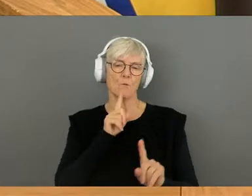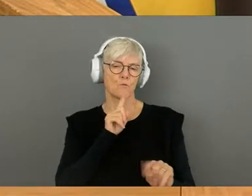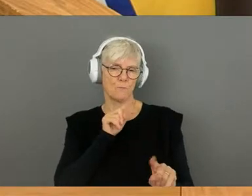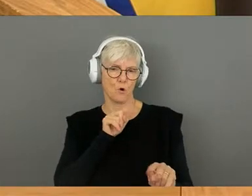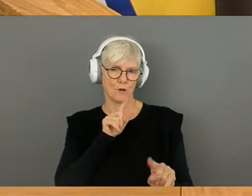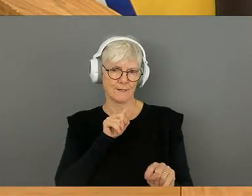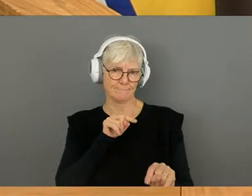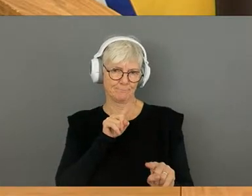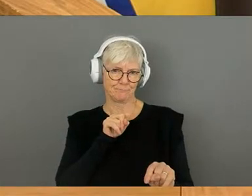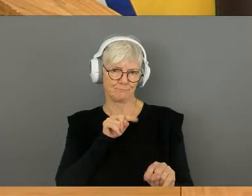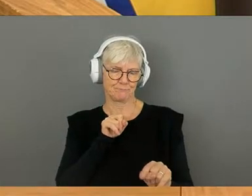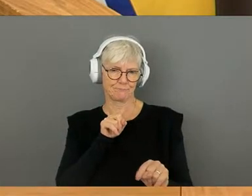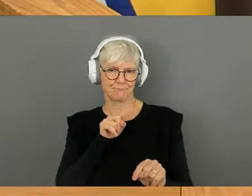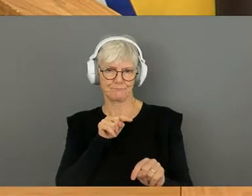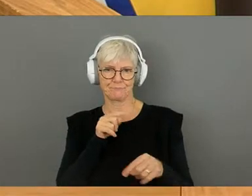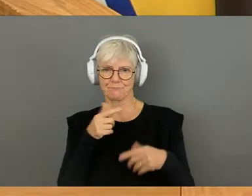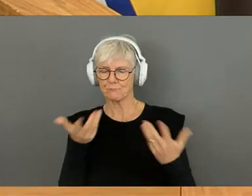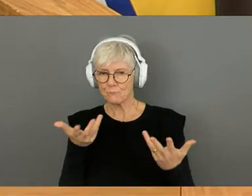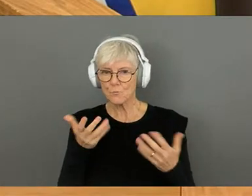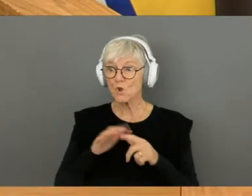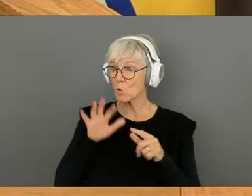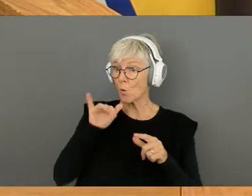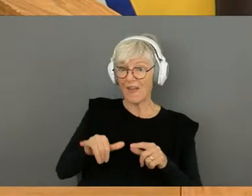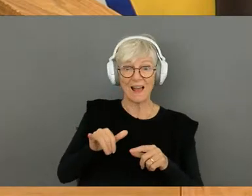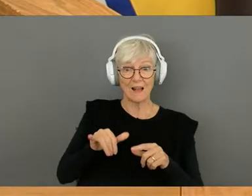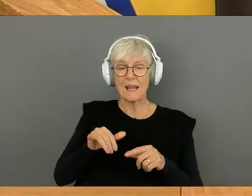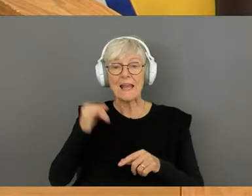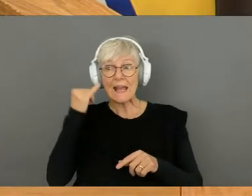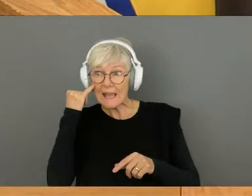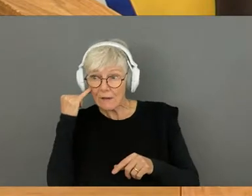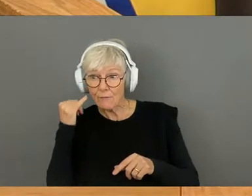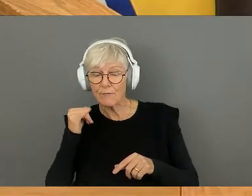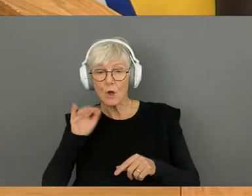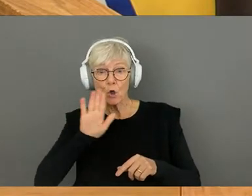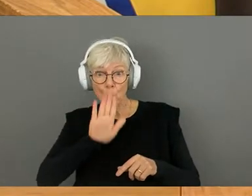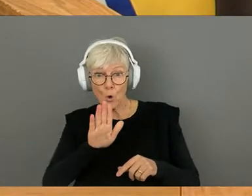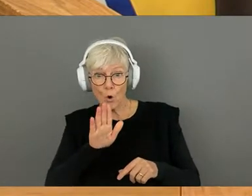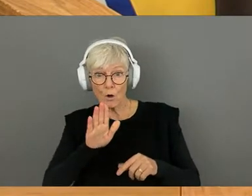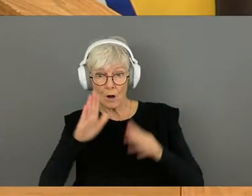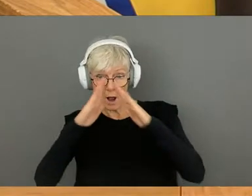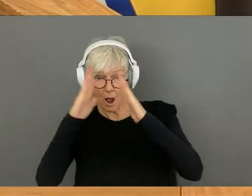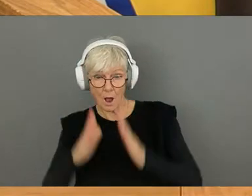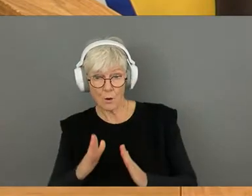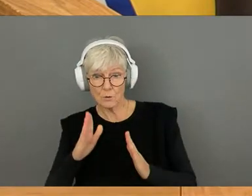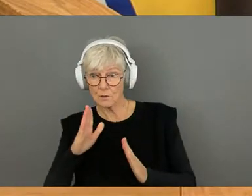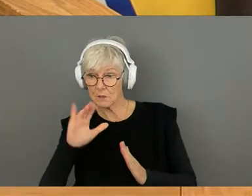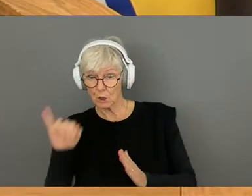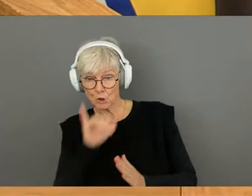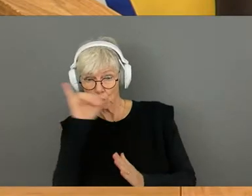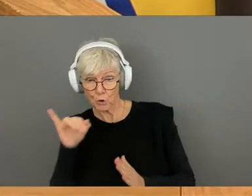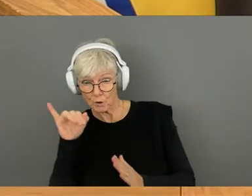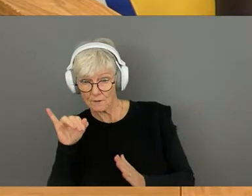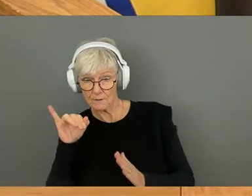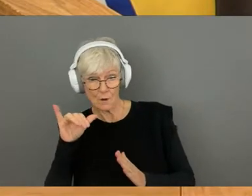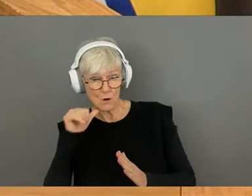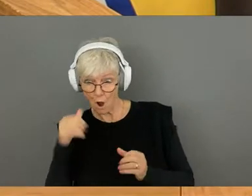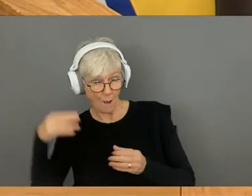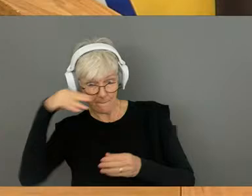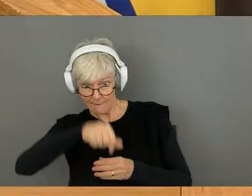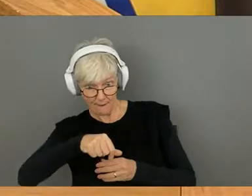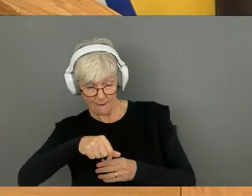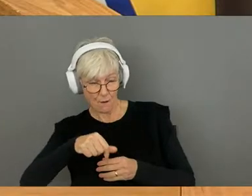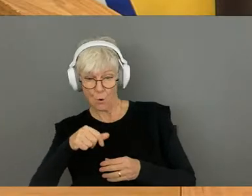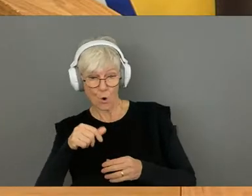that, again, this is uninsurable losses. So if your private insurance does not cover it or you do not have private insurance, this is where you would